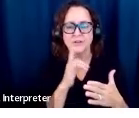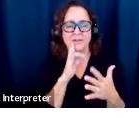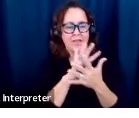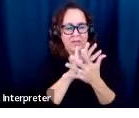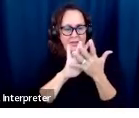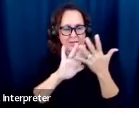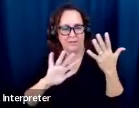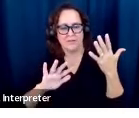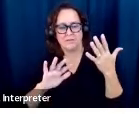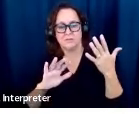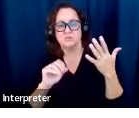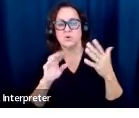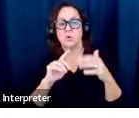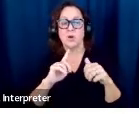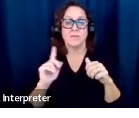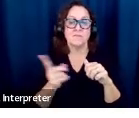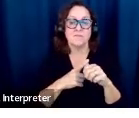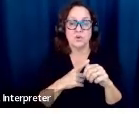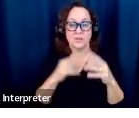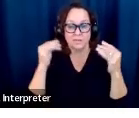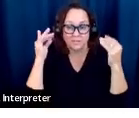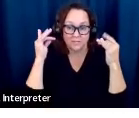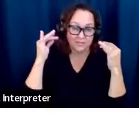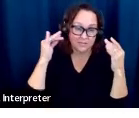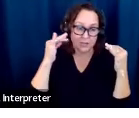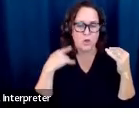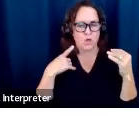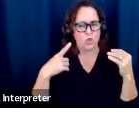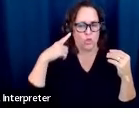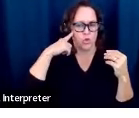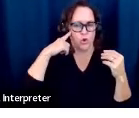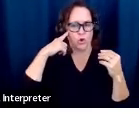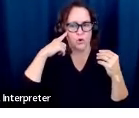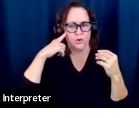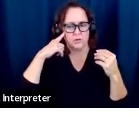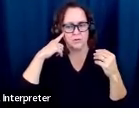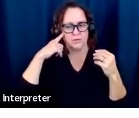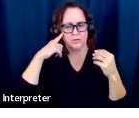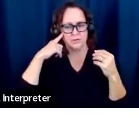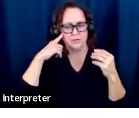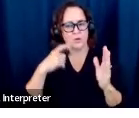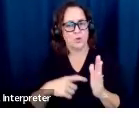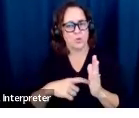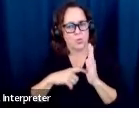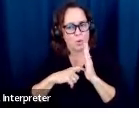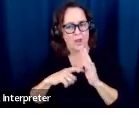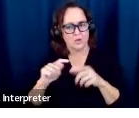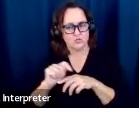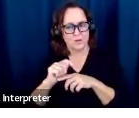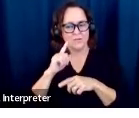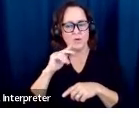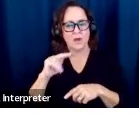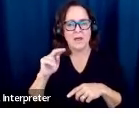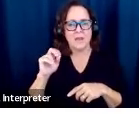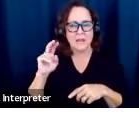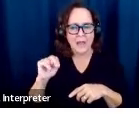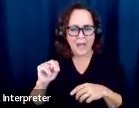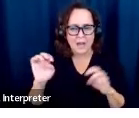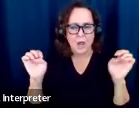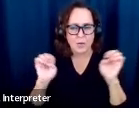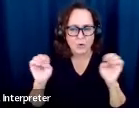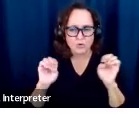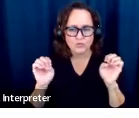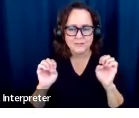that thinking was evolving, it was thought that requiring that training of non-emergency medical